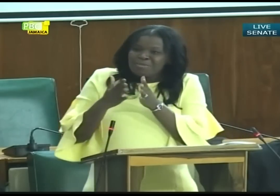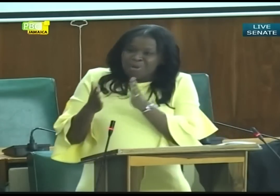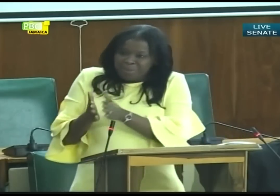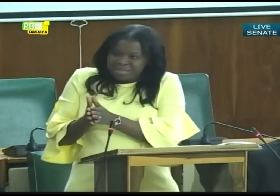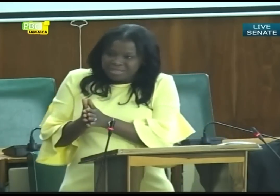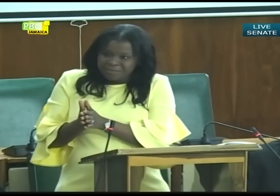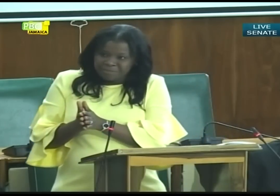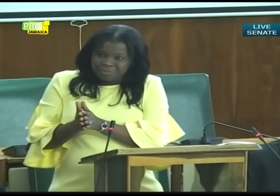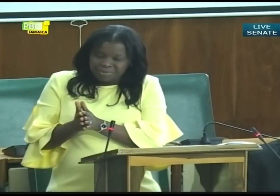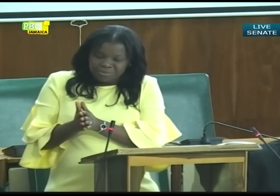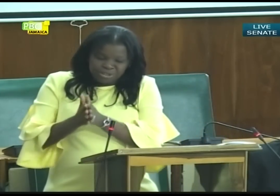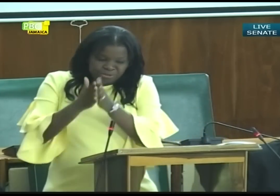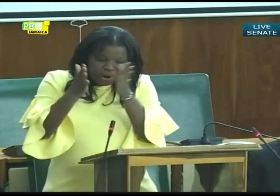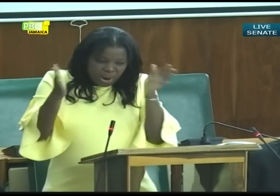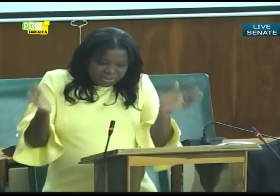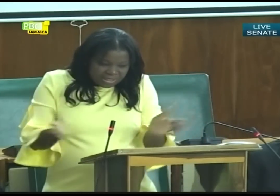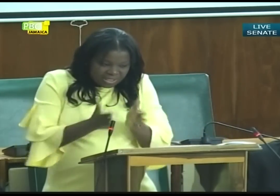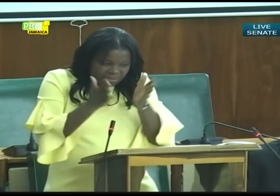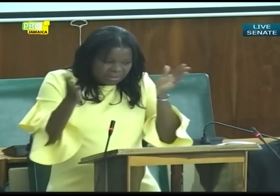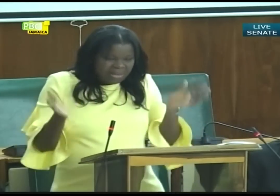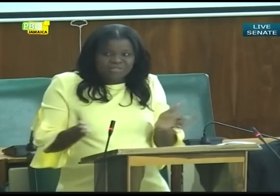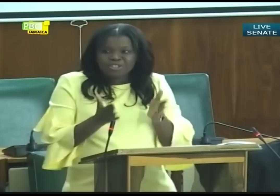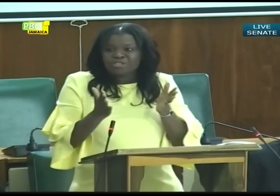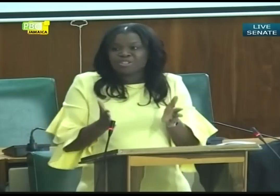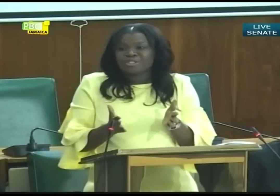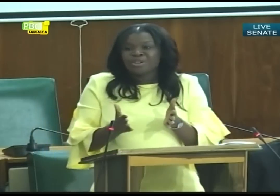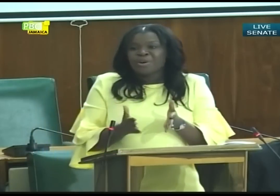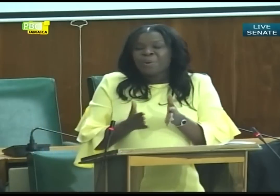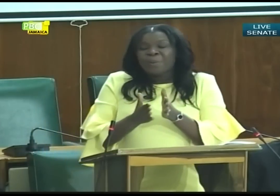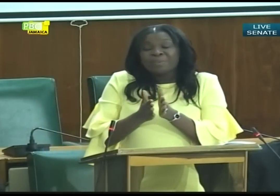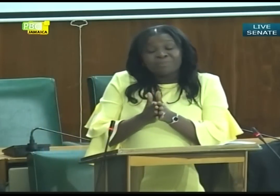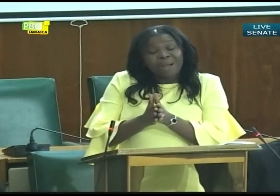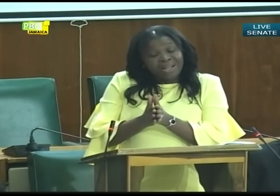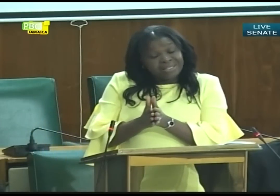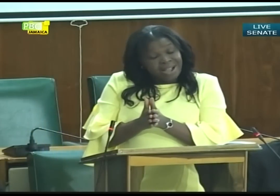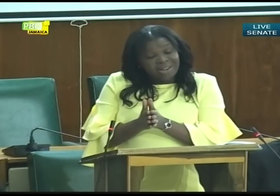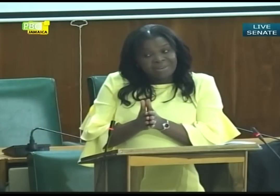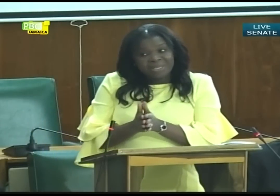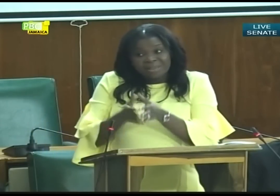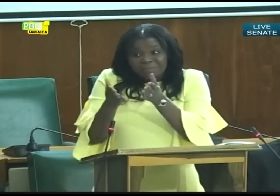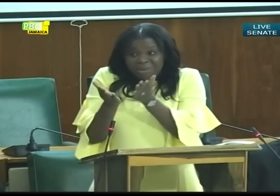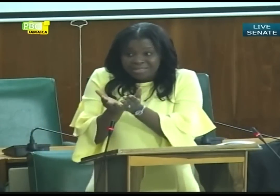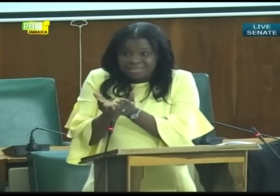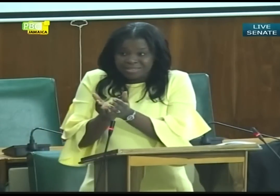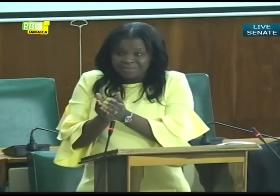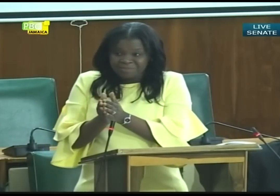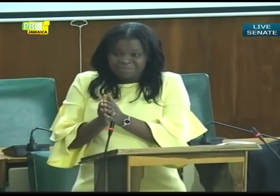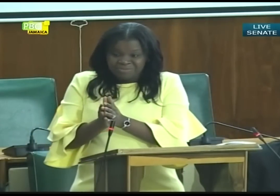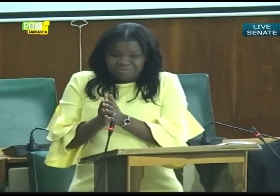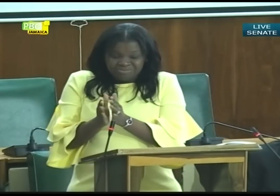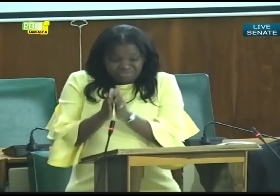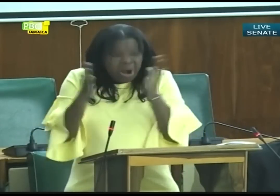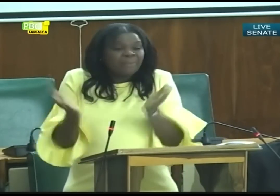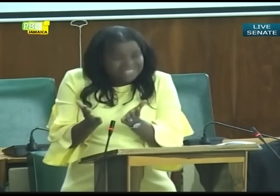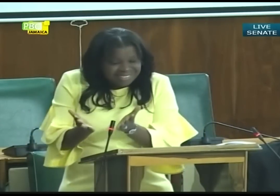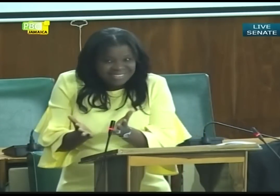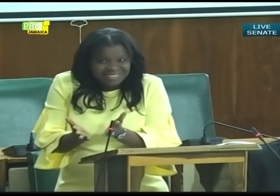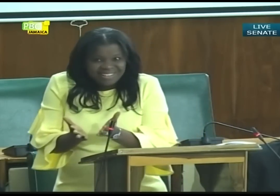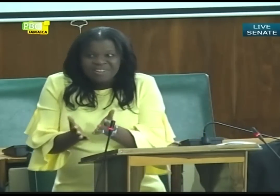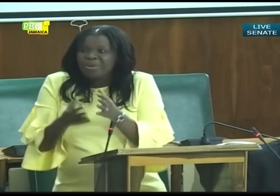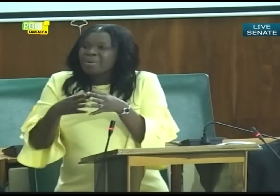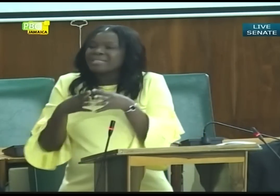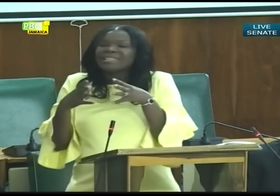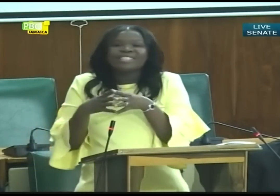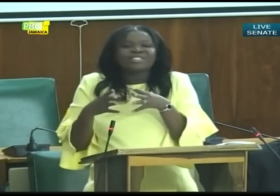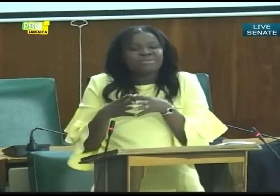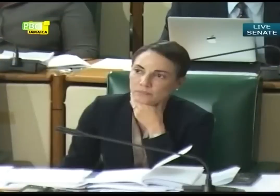real property, which forms the subject matter for trust, is arguably the best property